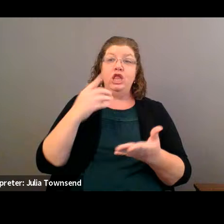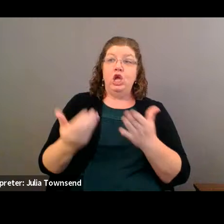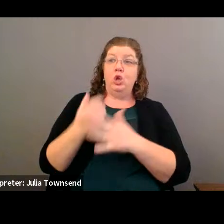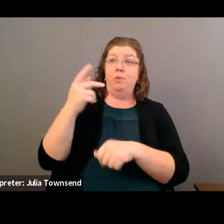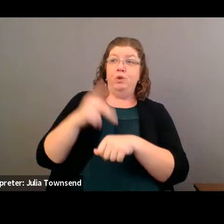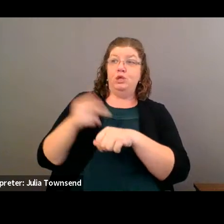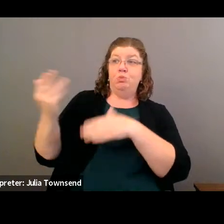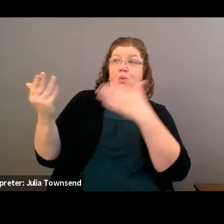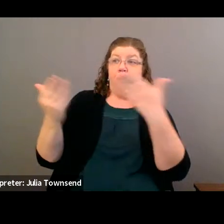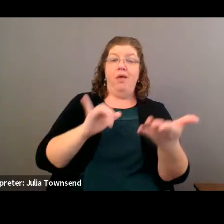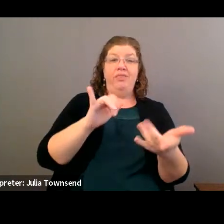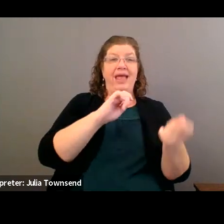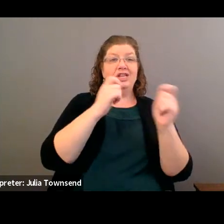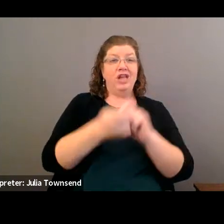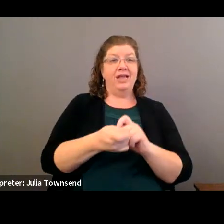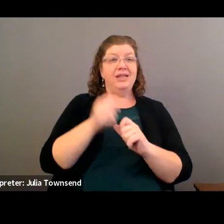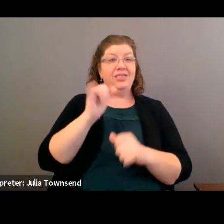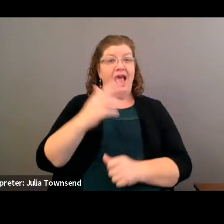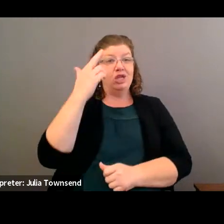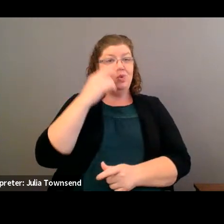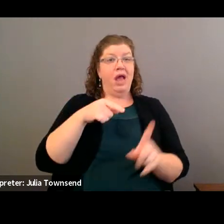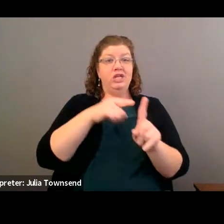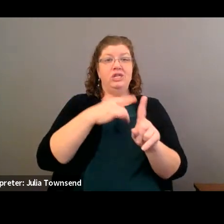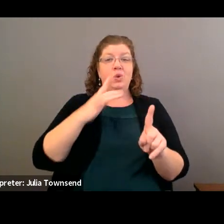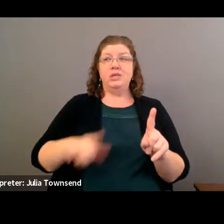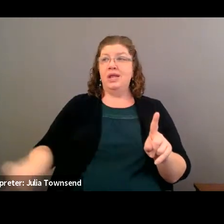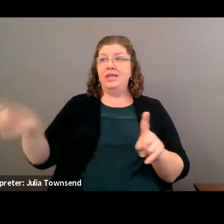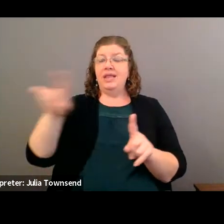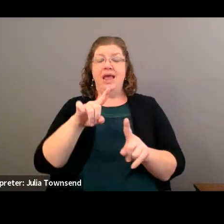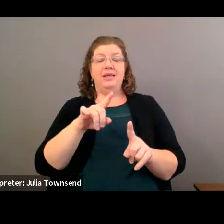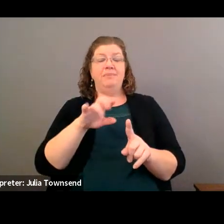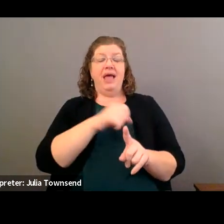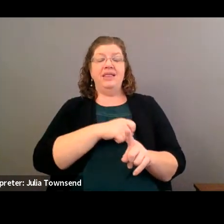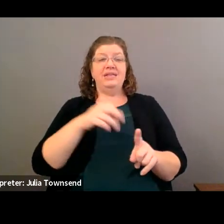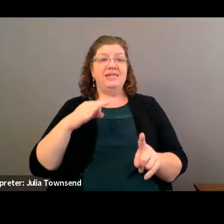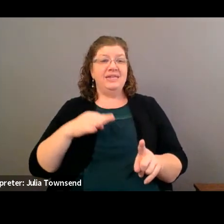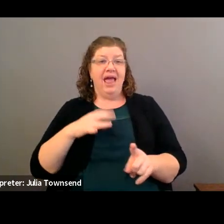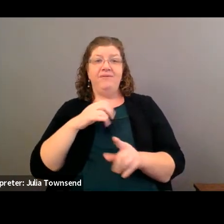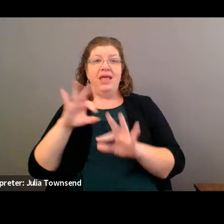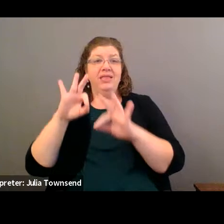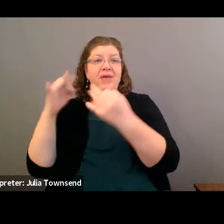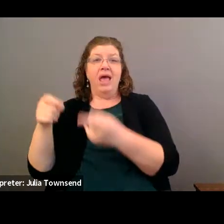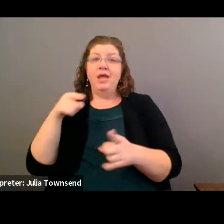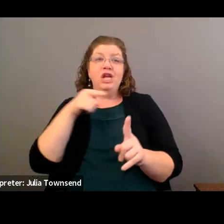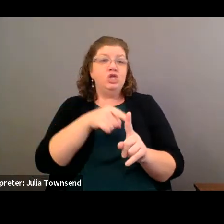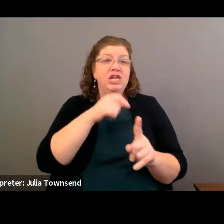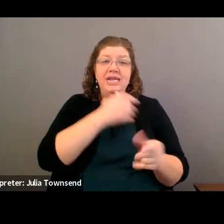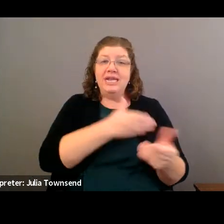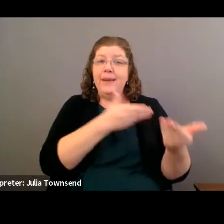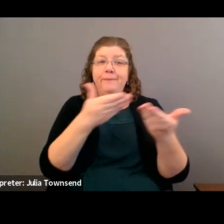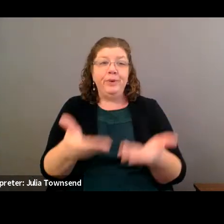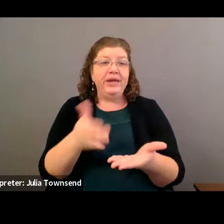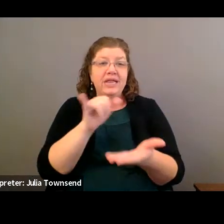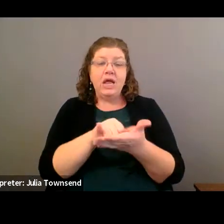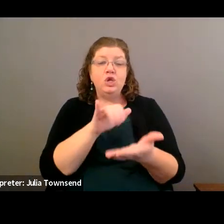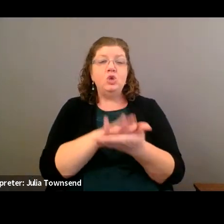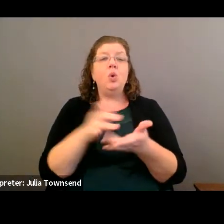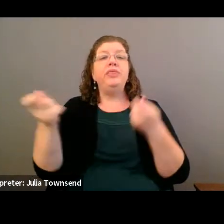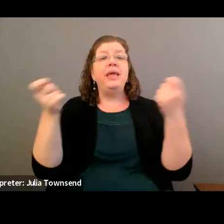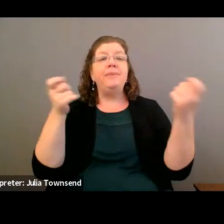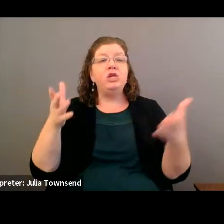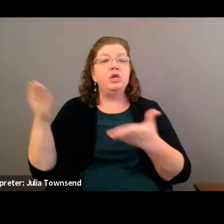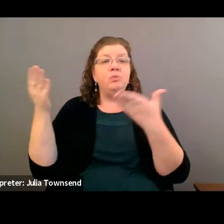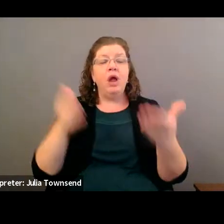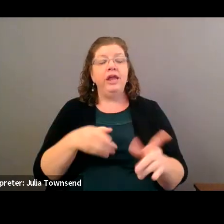she's so disliked by the families and staff. She didn't bring this to the school-wide as a program. The administration has. Dr. Garcia came from